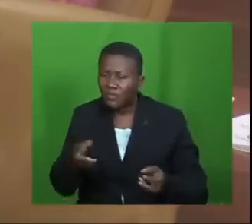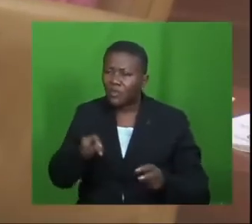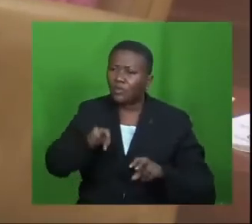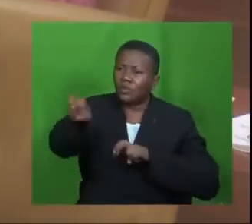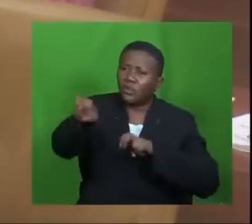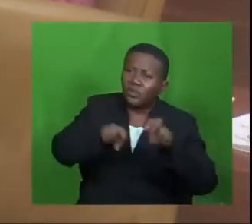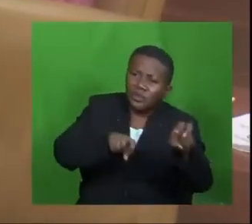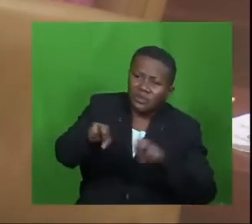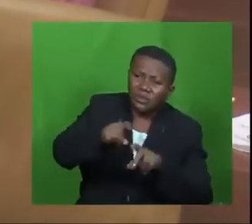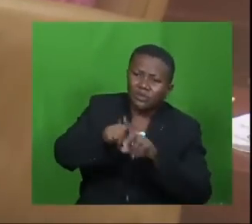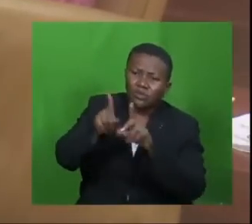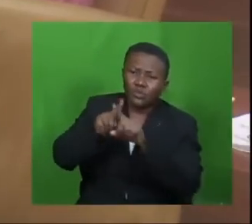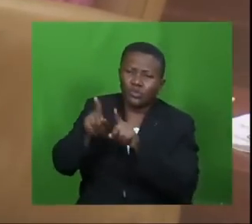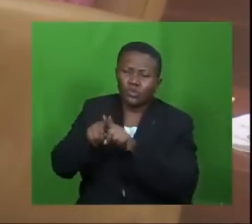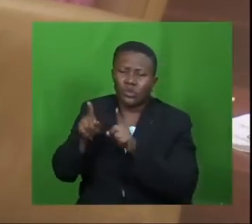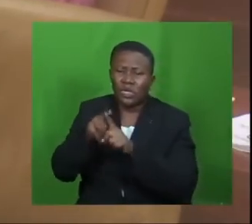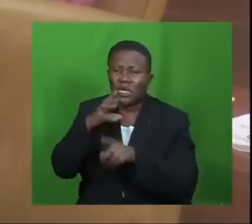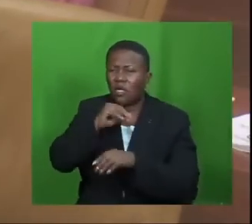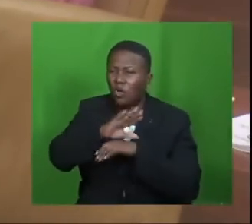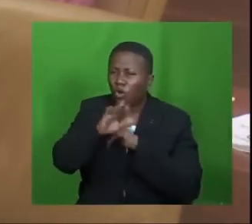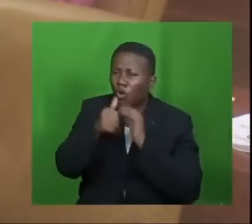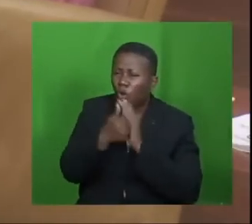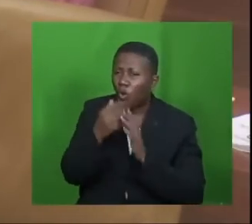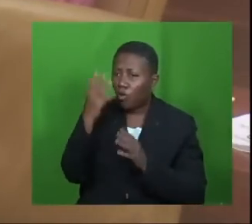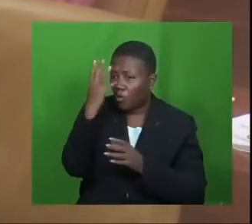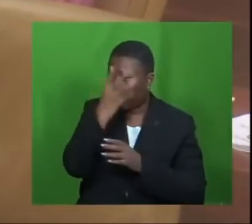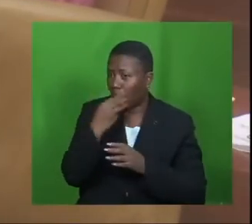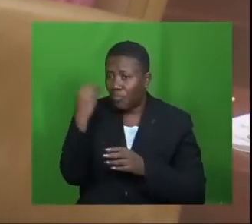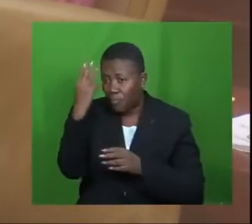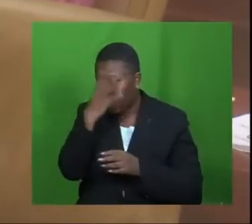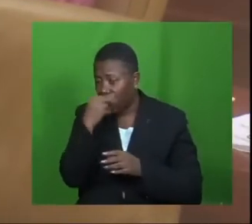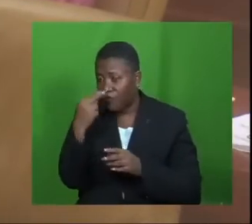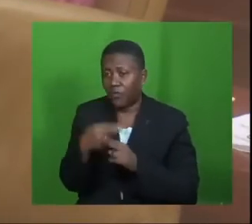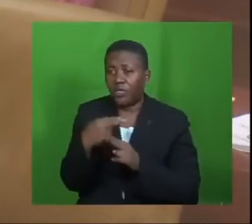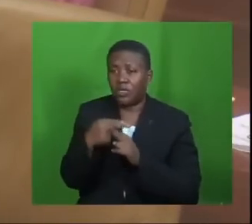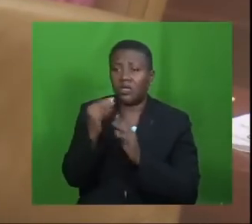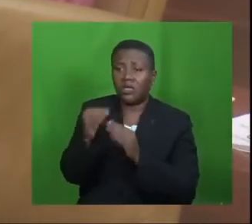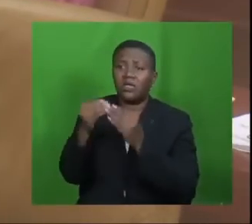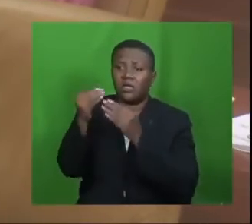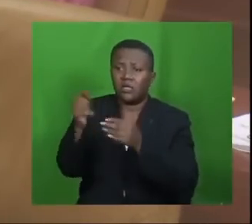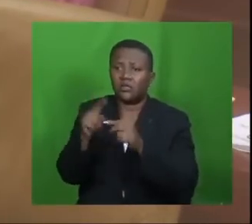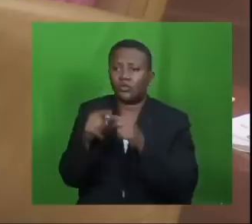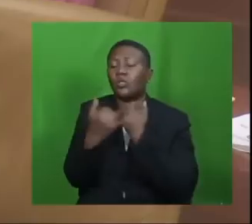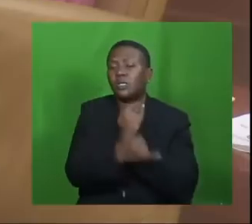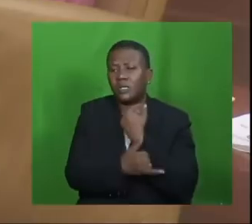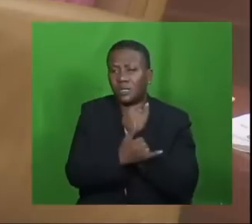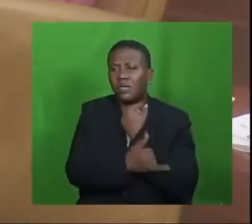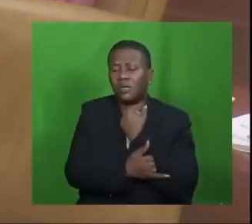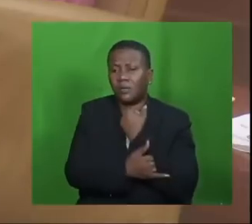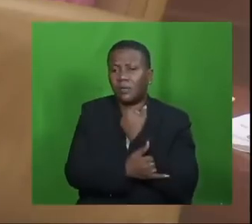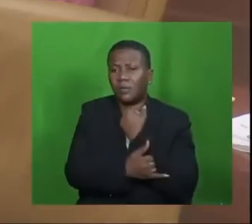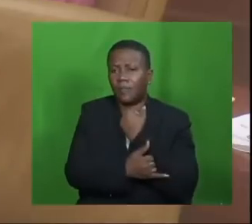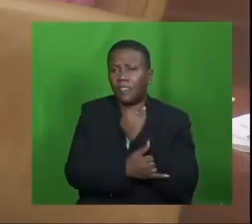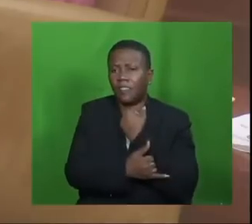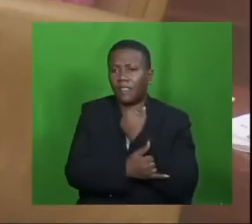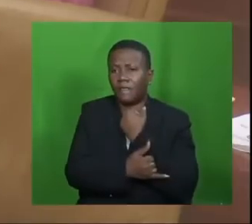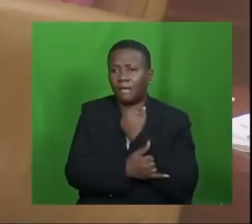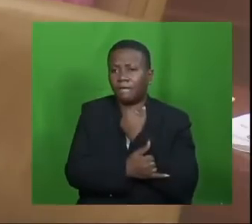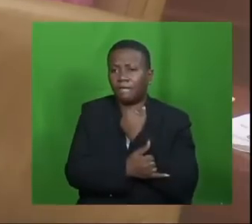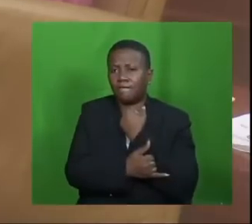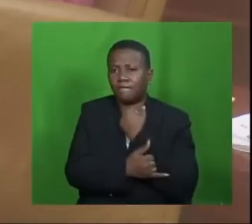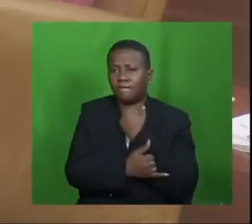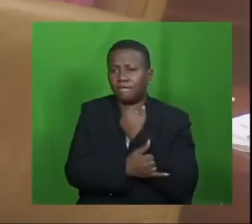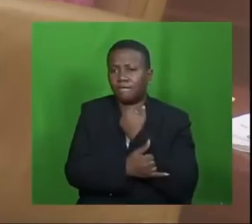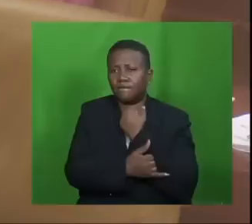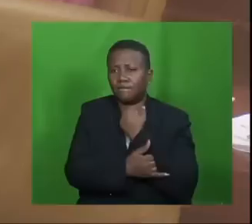other, of course, beautiful attributes about this country would then be well known out there through the hosting